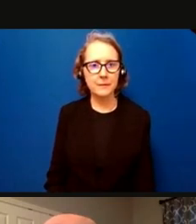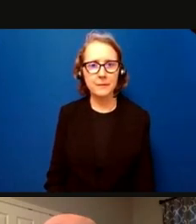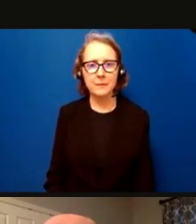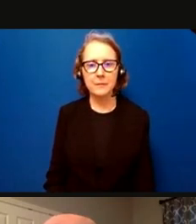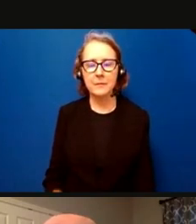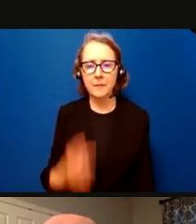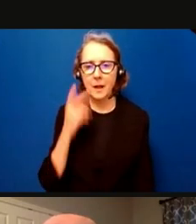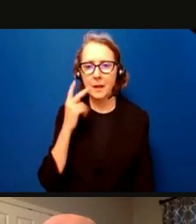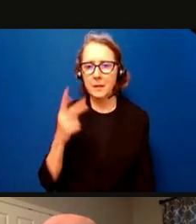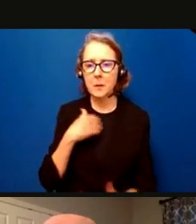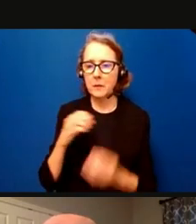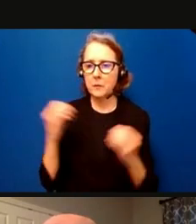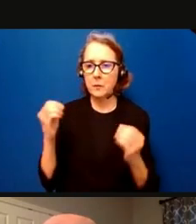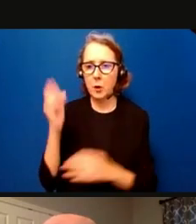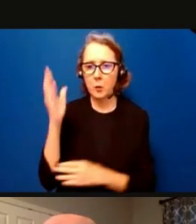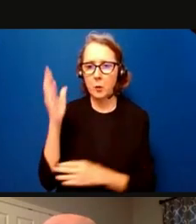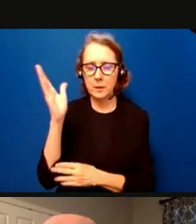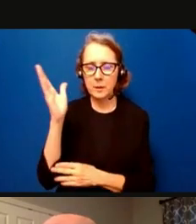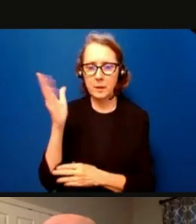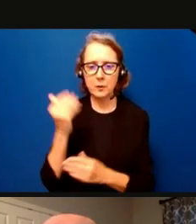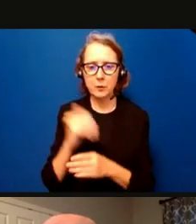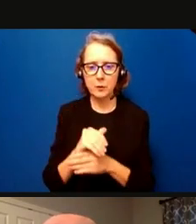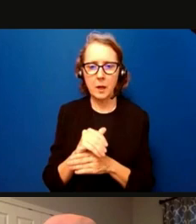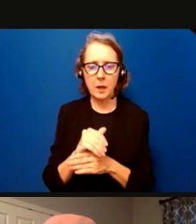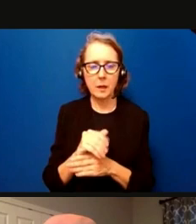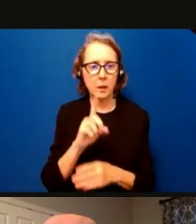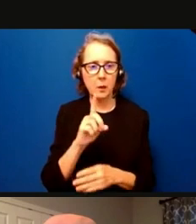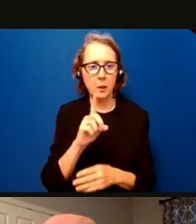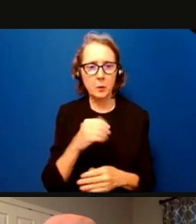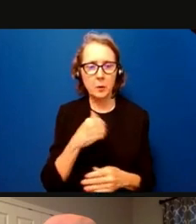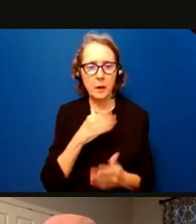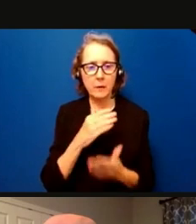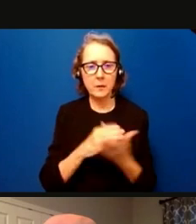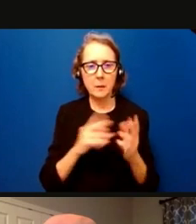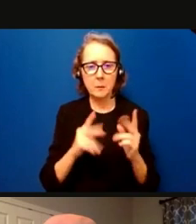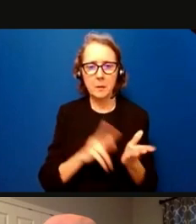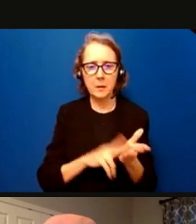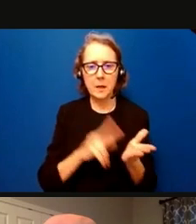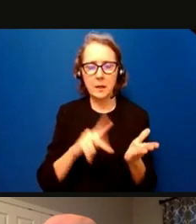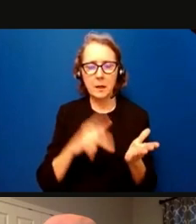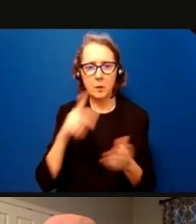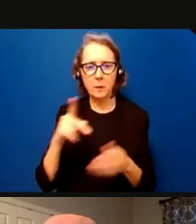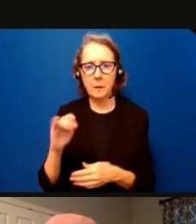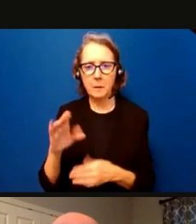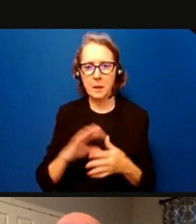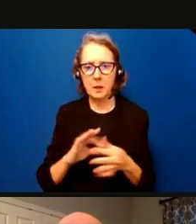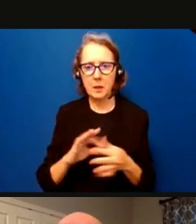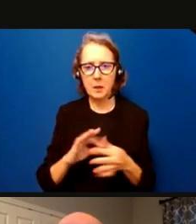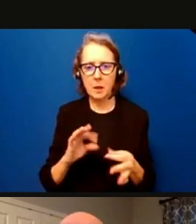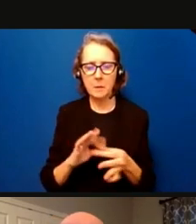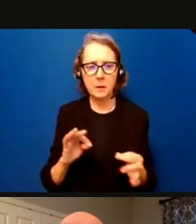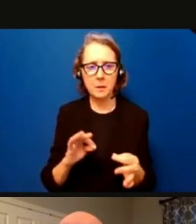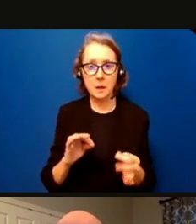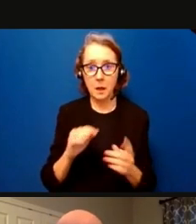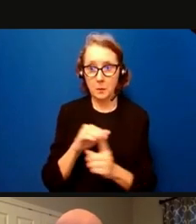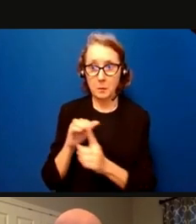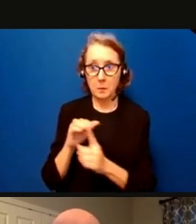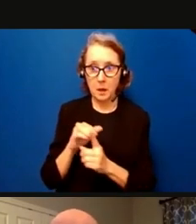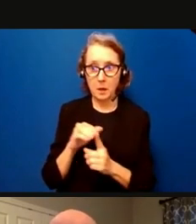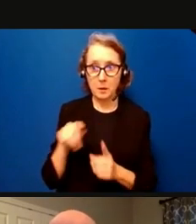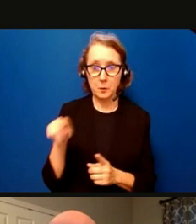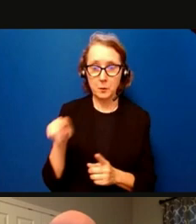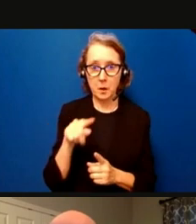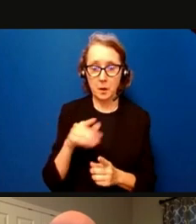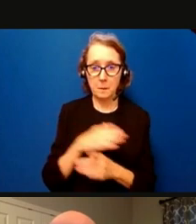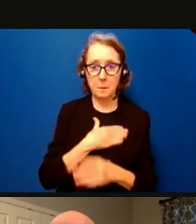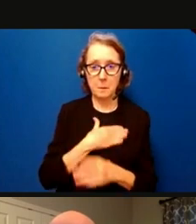I see that we have no presentations. We do have some folks signed up for public comment. As a reminder, if you would state